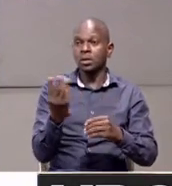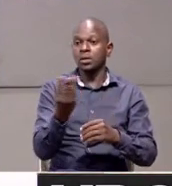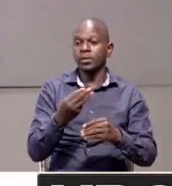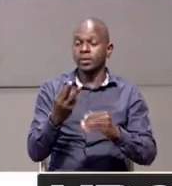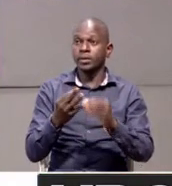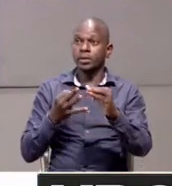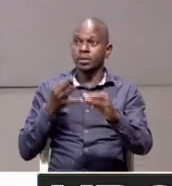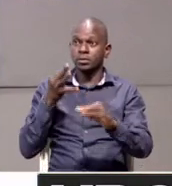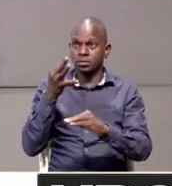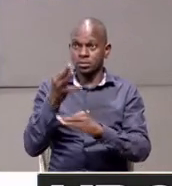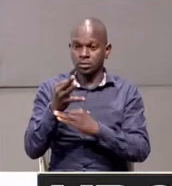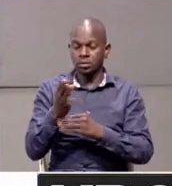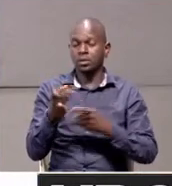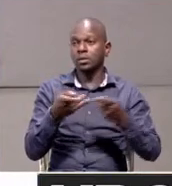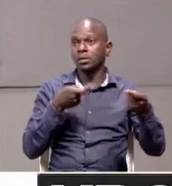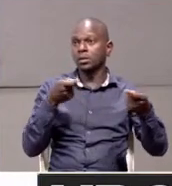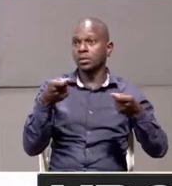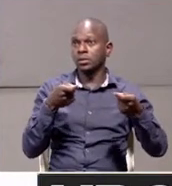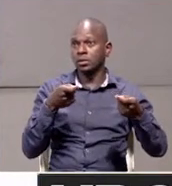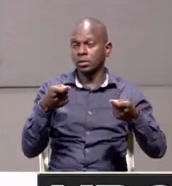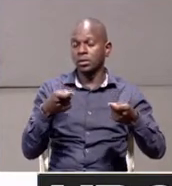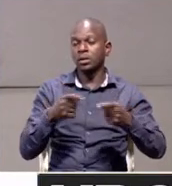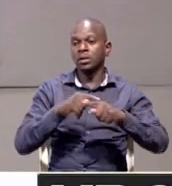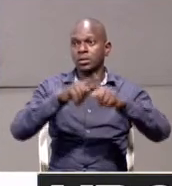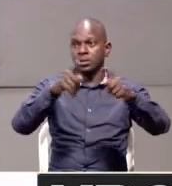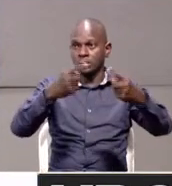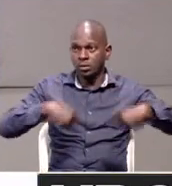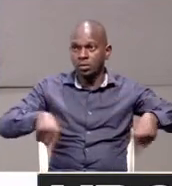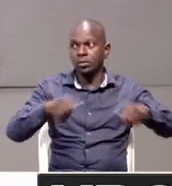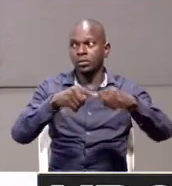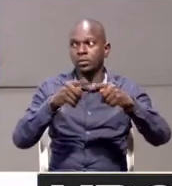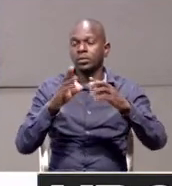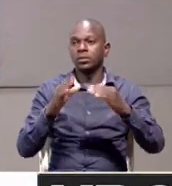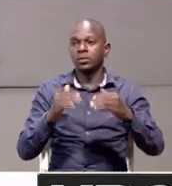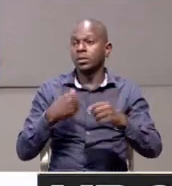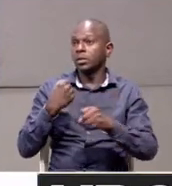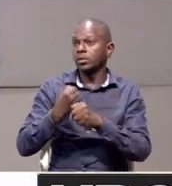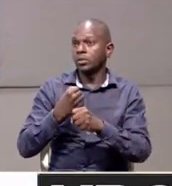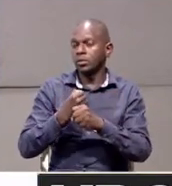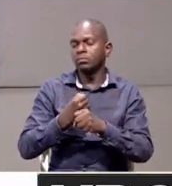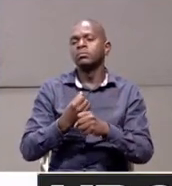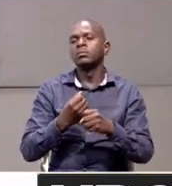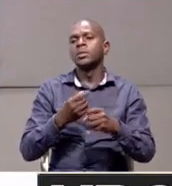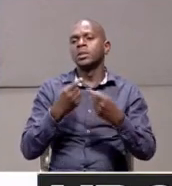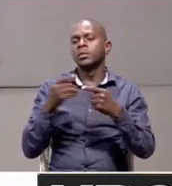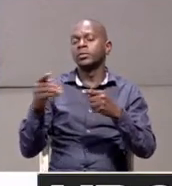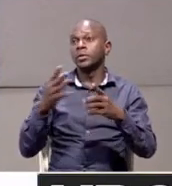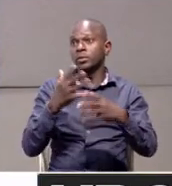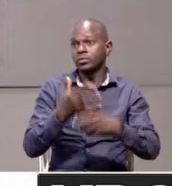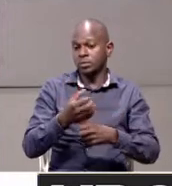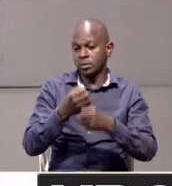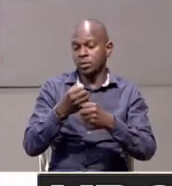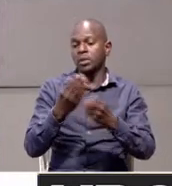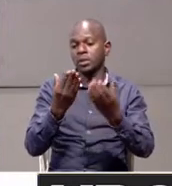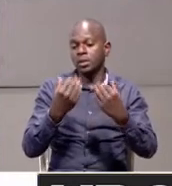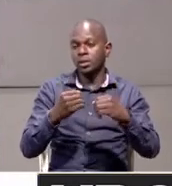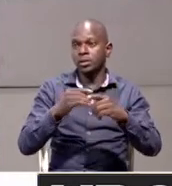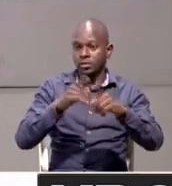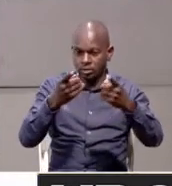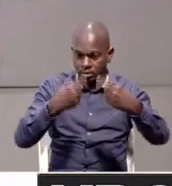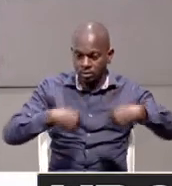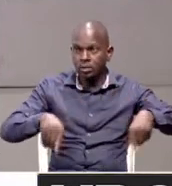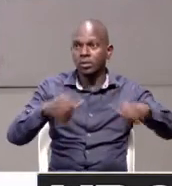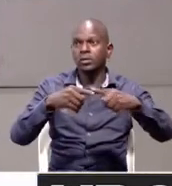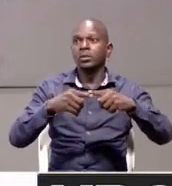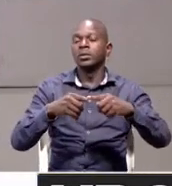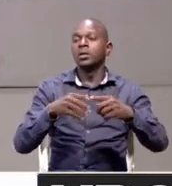future can be controlling them instead of them controlling us. They enable us to simplify work in our different organizations, and they also enable us to